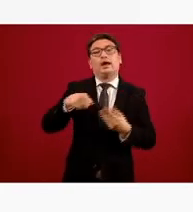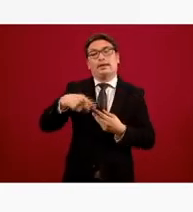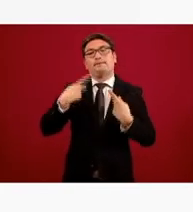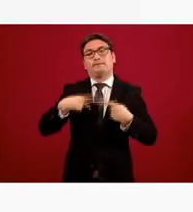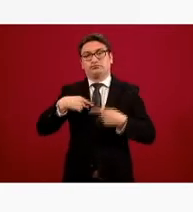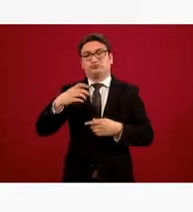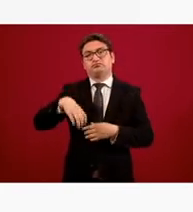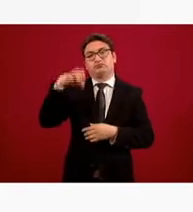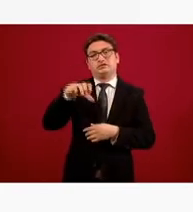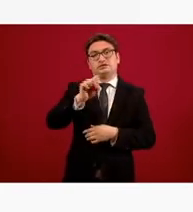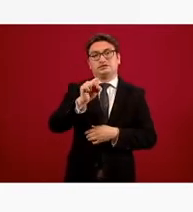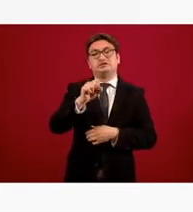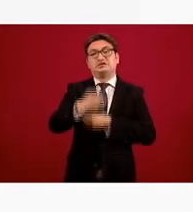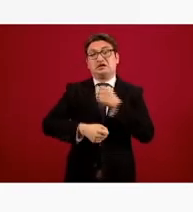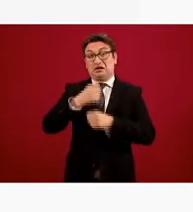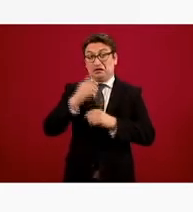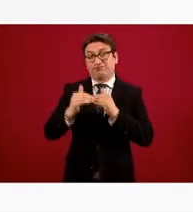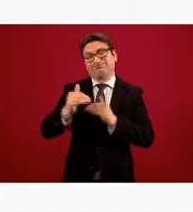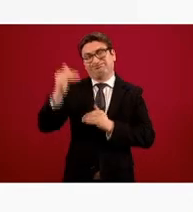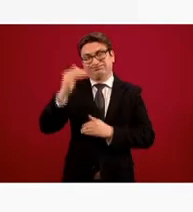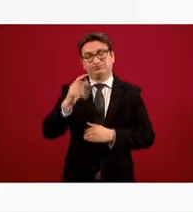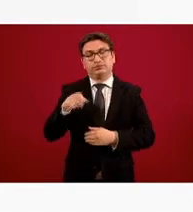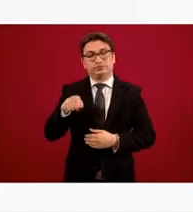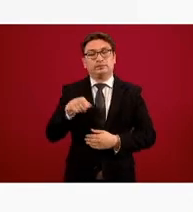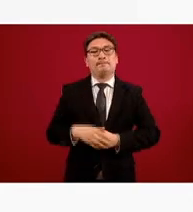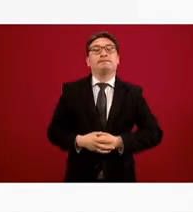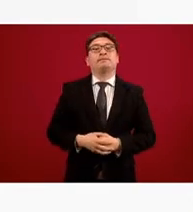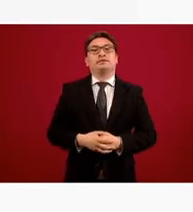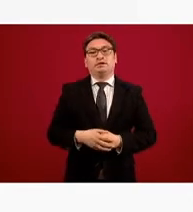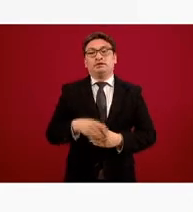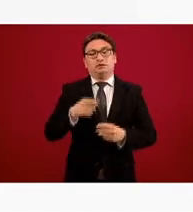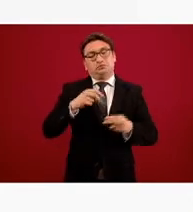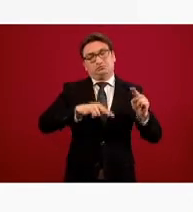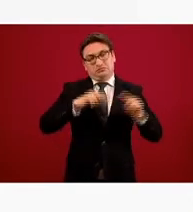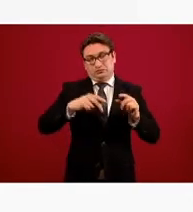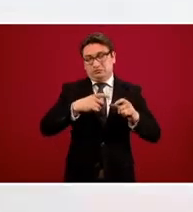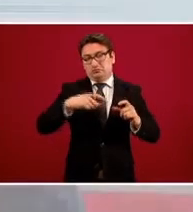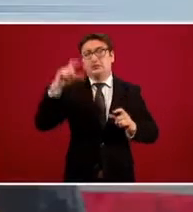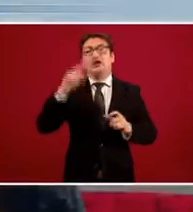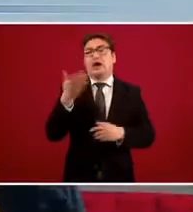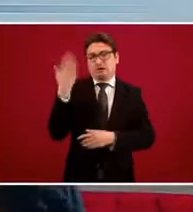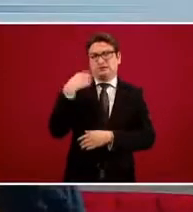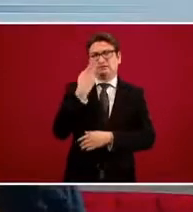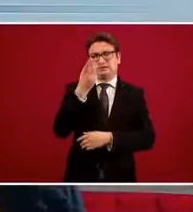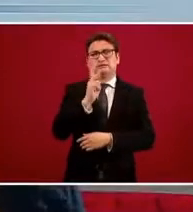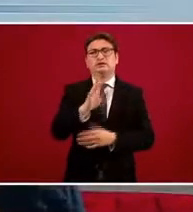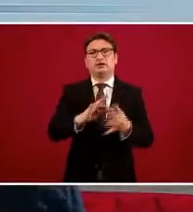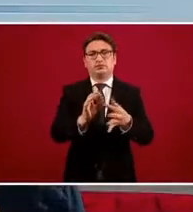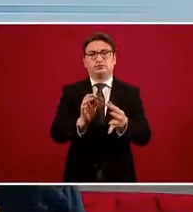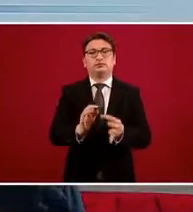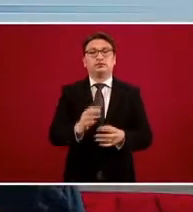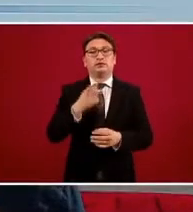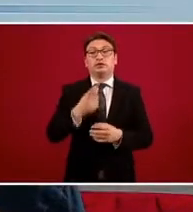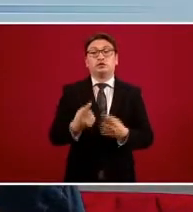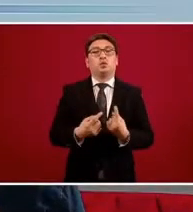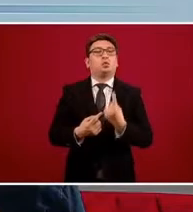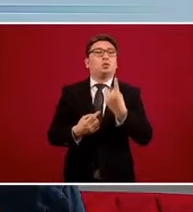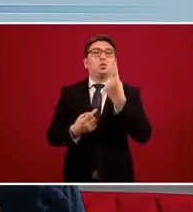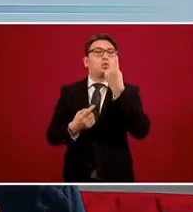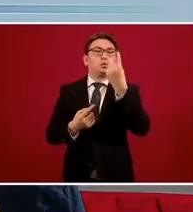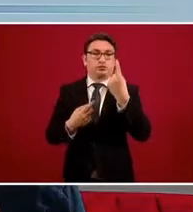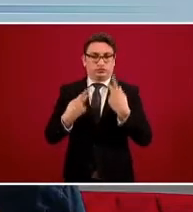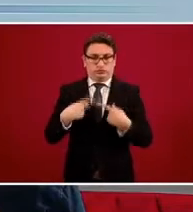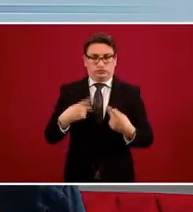represents the fatality rate. So we can see how the fatality rate is higher in older